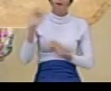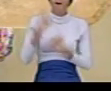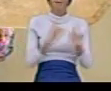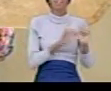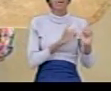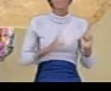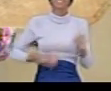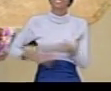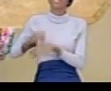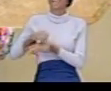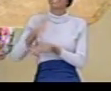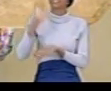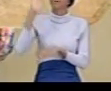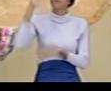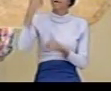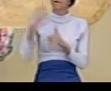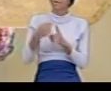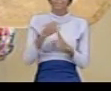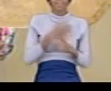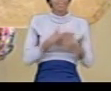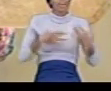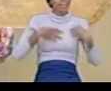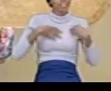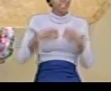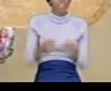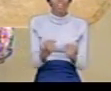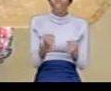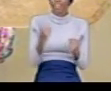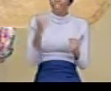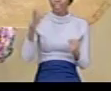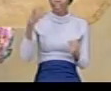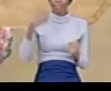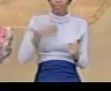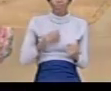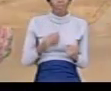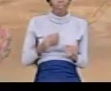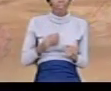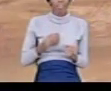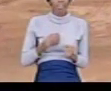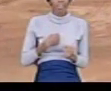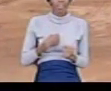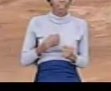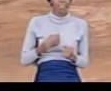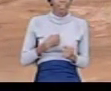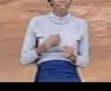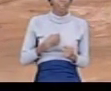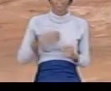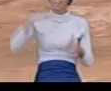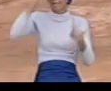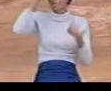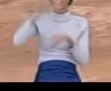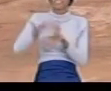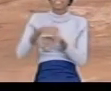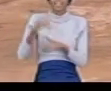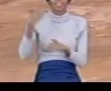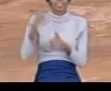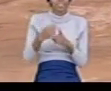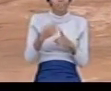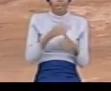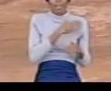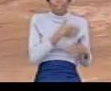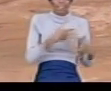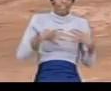Oh Lord, send your word and heal me. He sent his